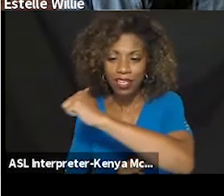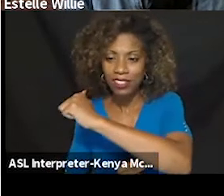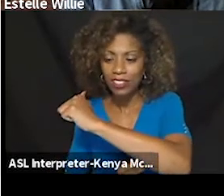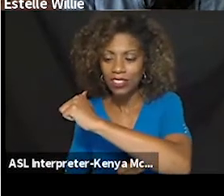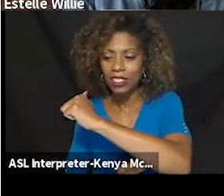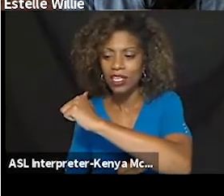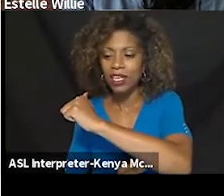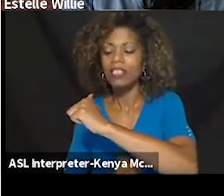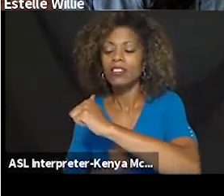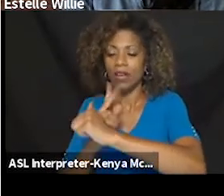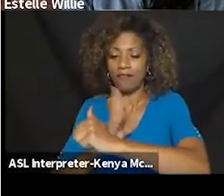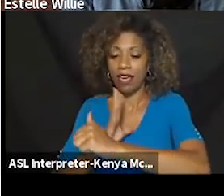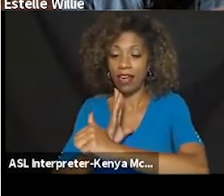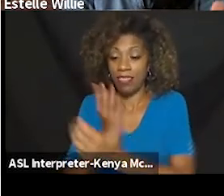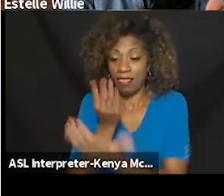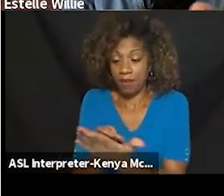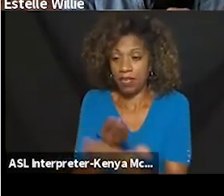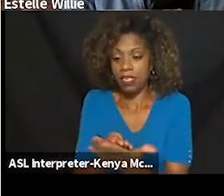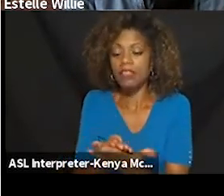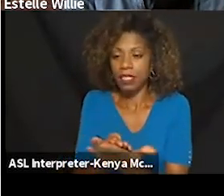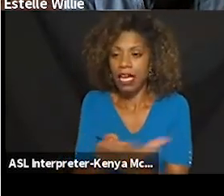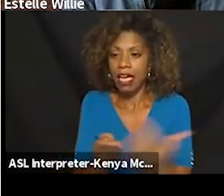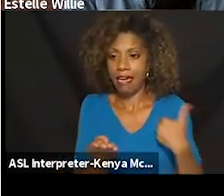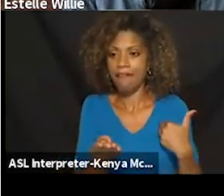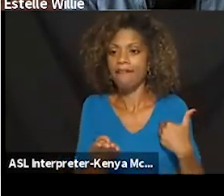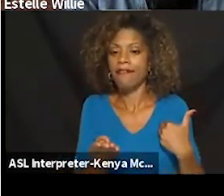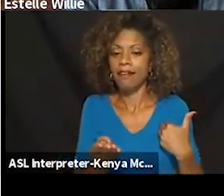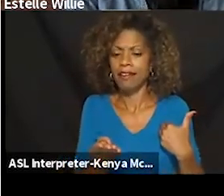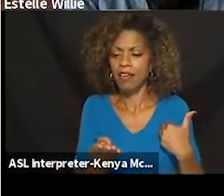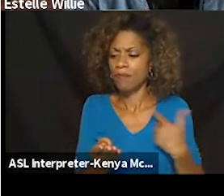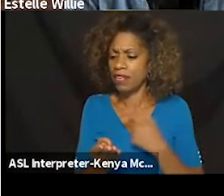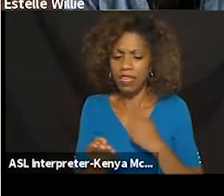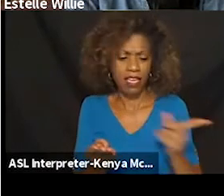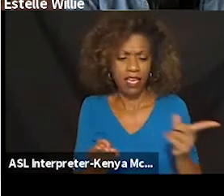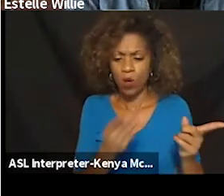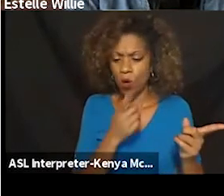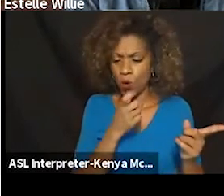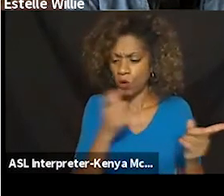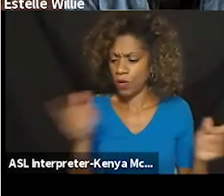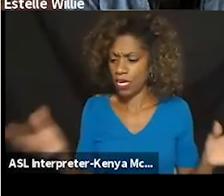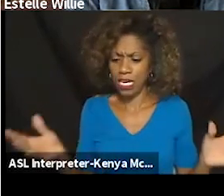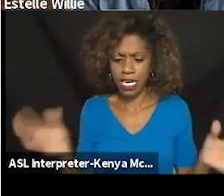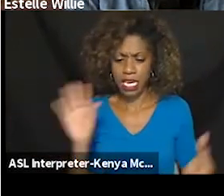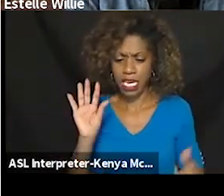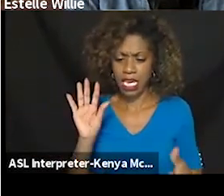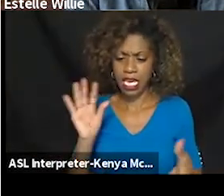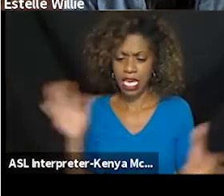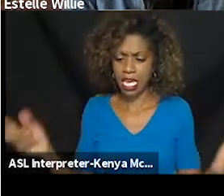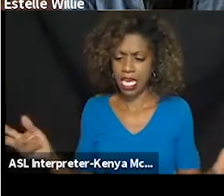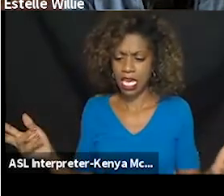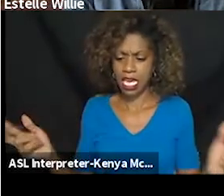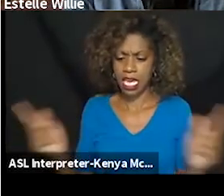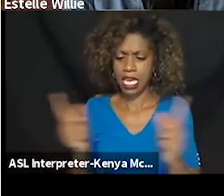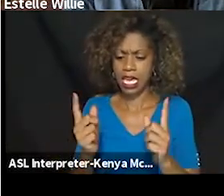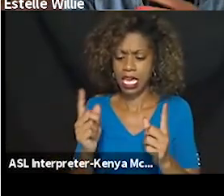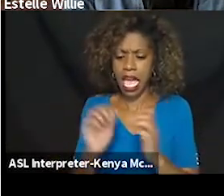we partner with? And that's something that actually Barclays put out an analyst report just talking about